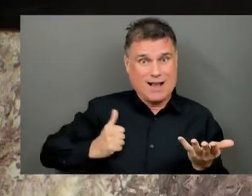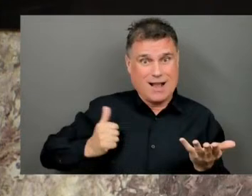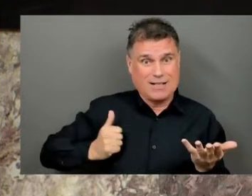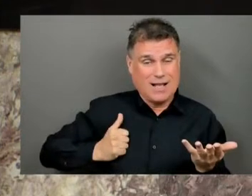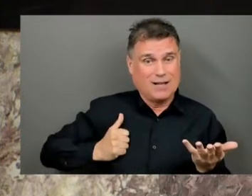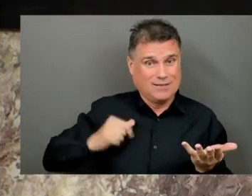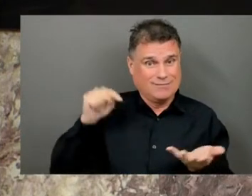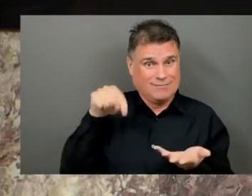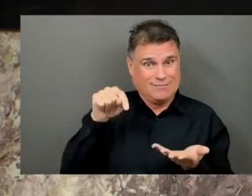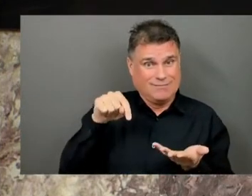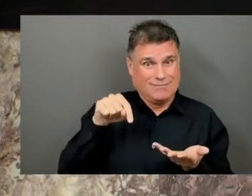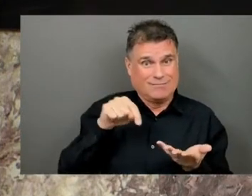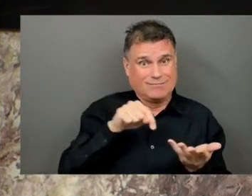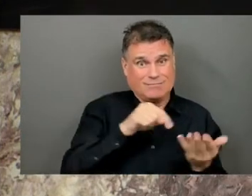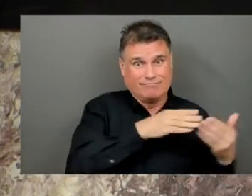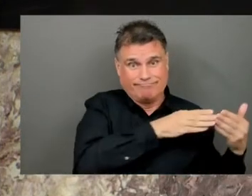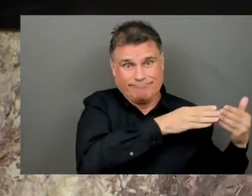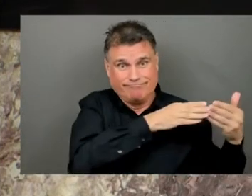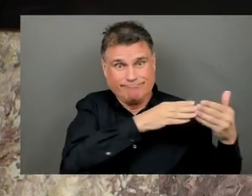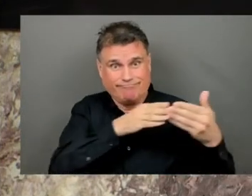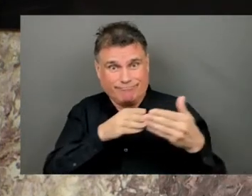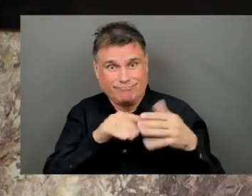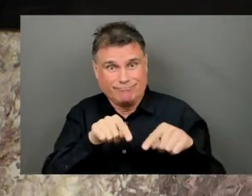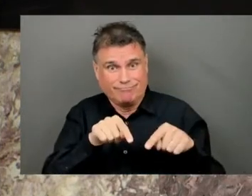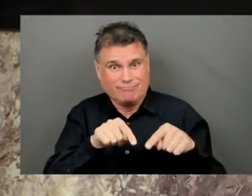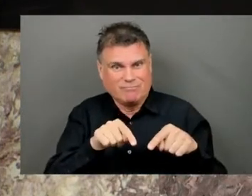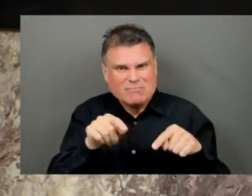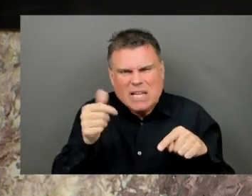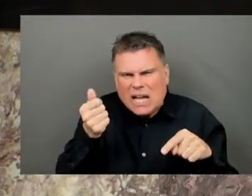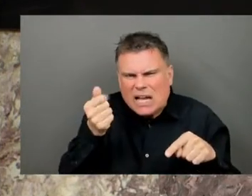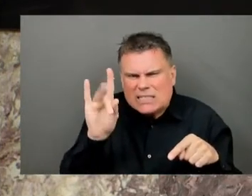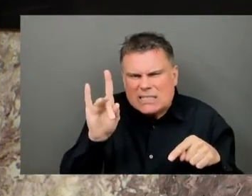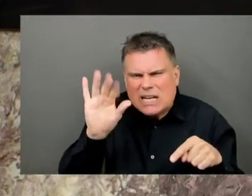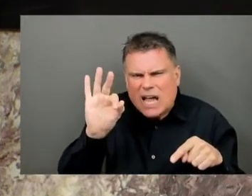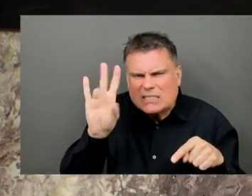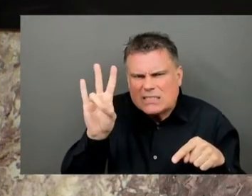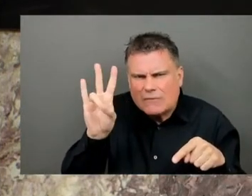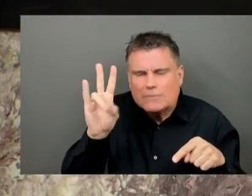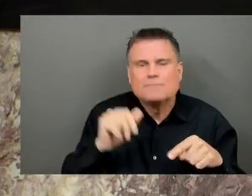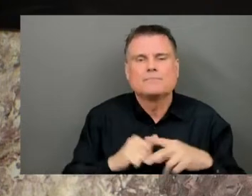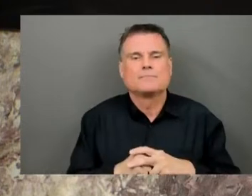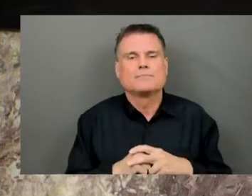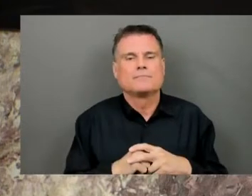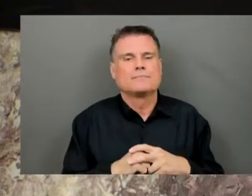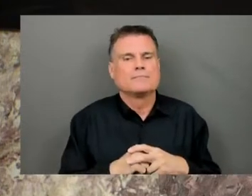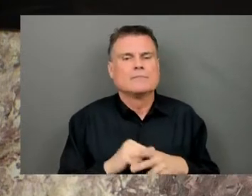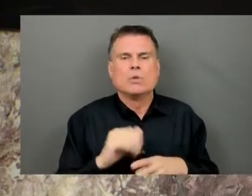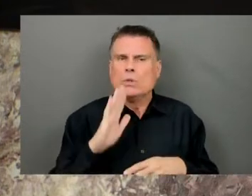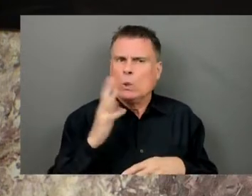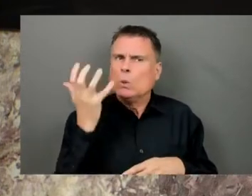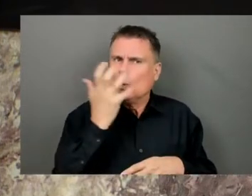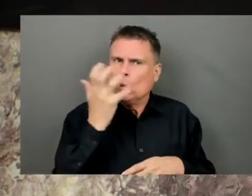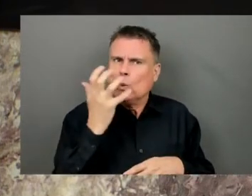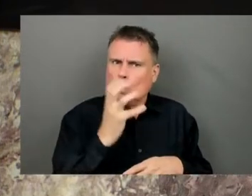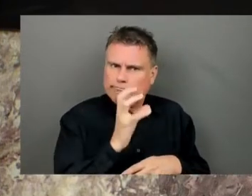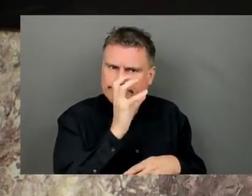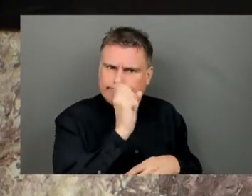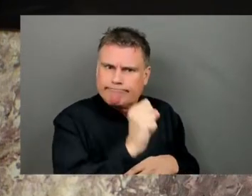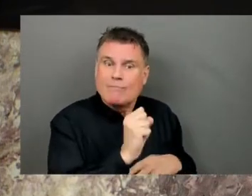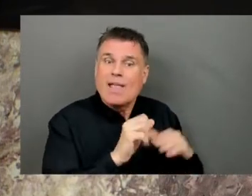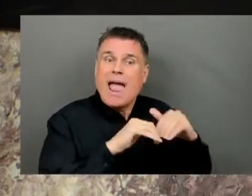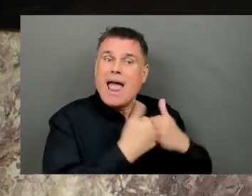in 1897. I find this fact uber interesting. As you know, I also hail from Hong Kong. And until the mid-90s, the last Sikh